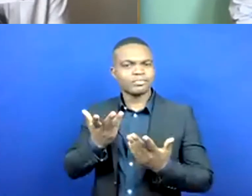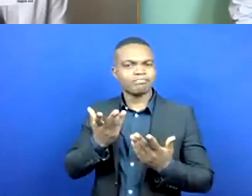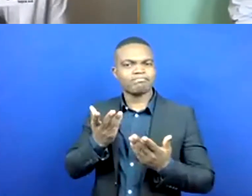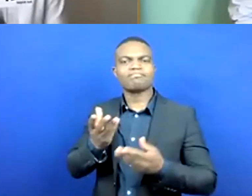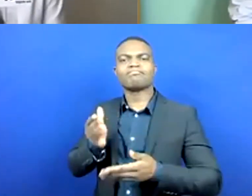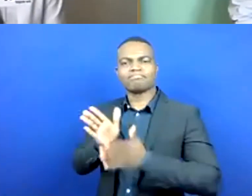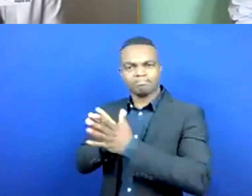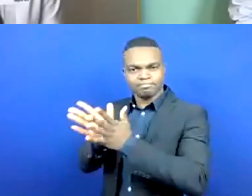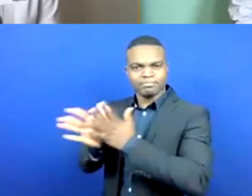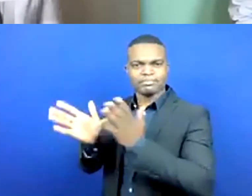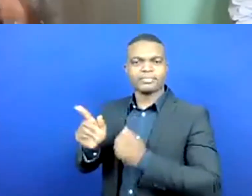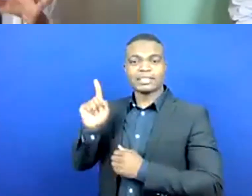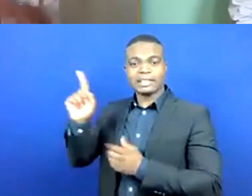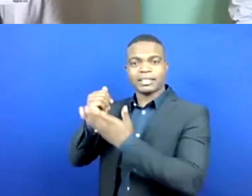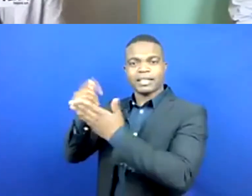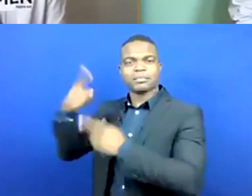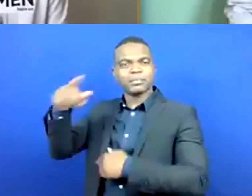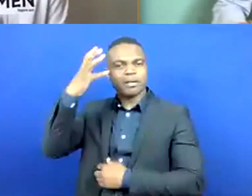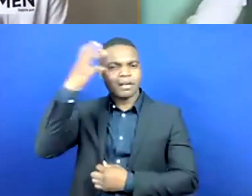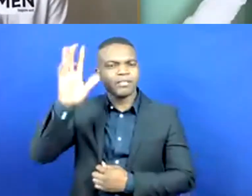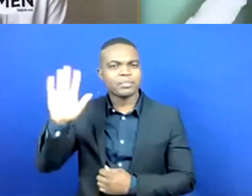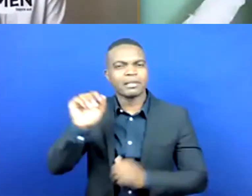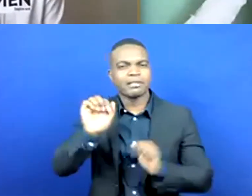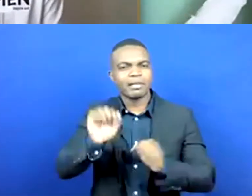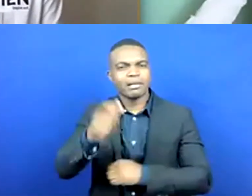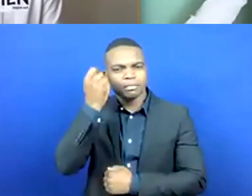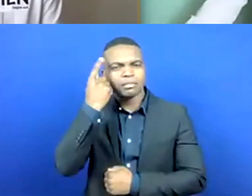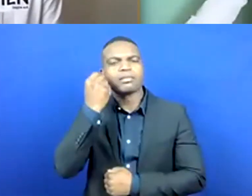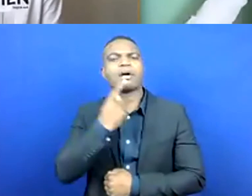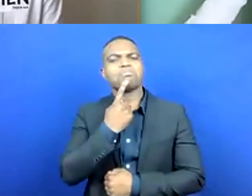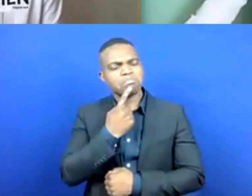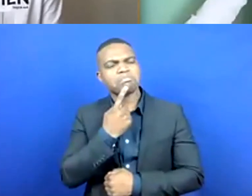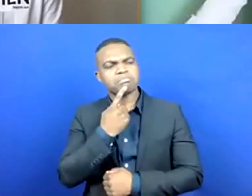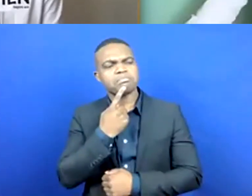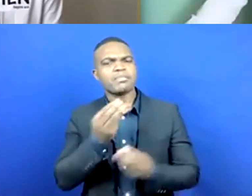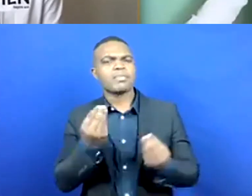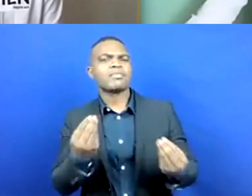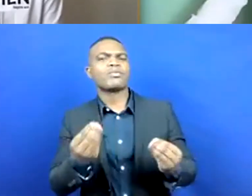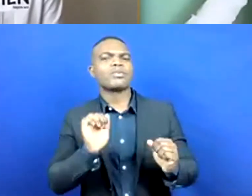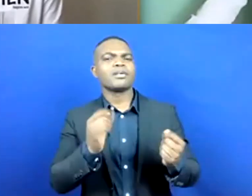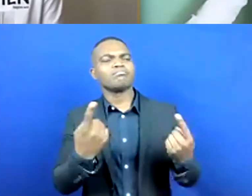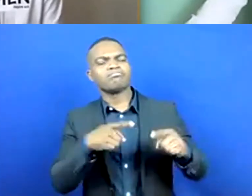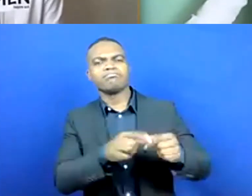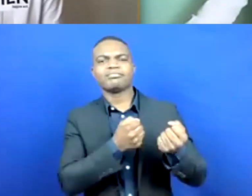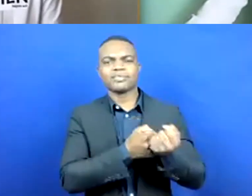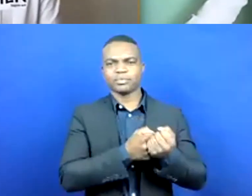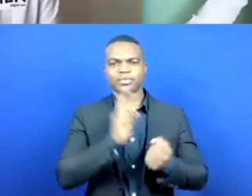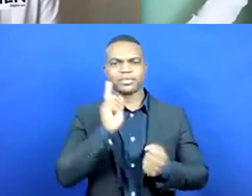I hope that's an answer to the question. Very comprehensive answer, I think. Thank